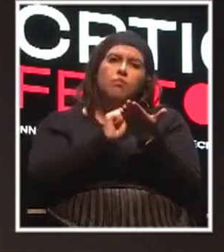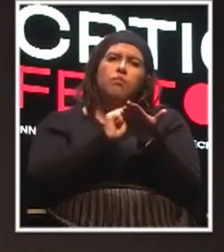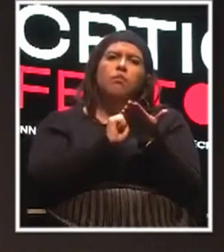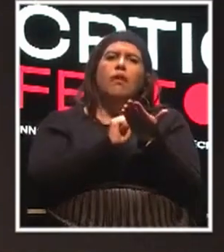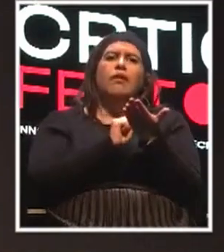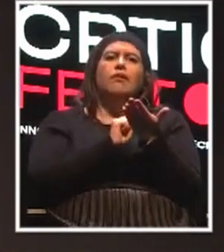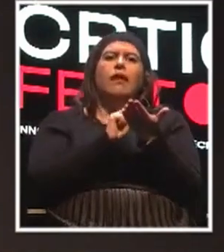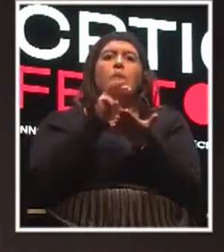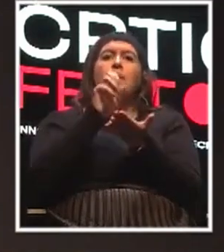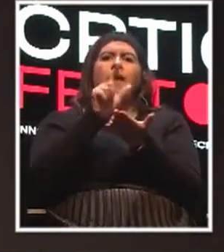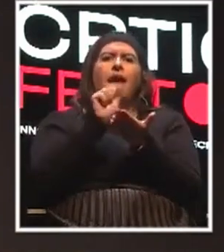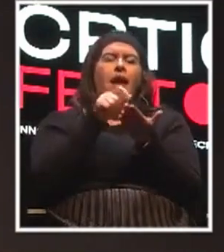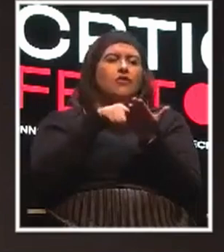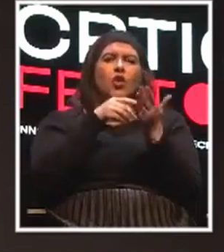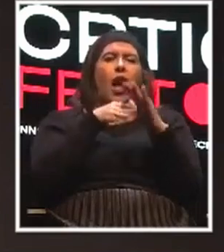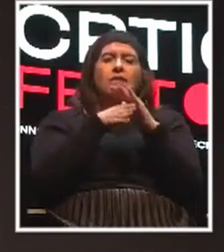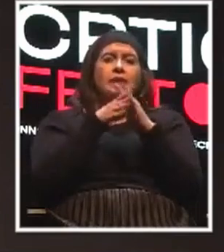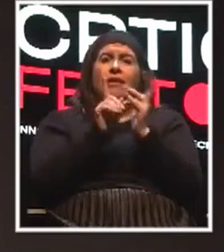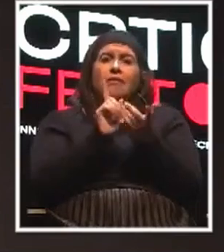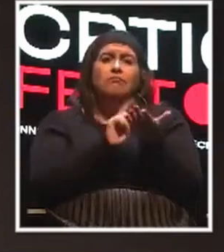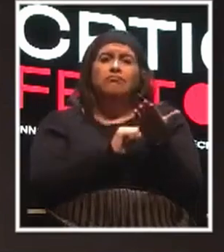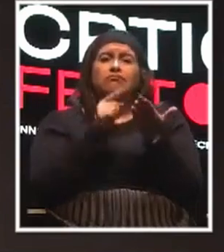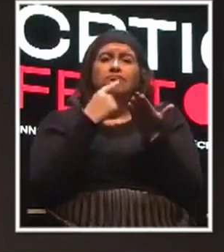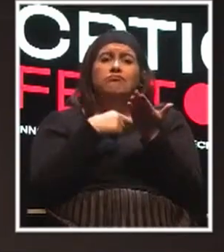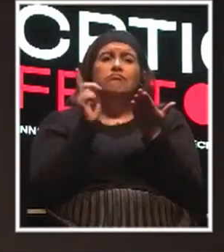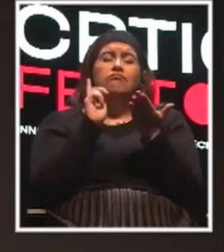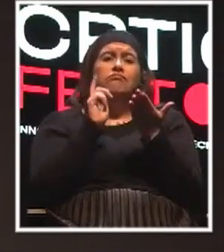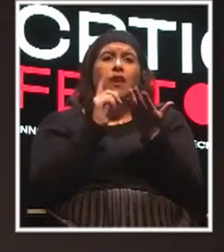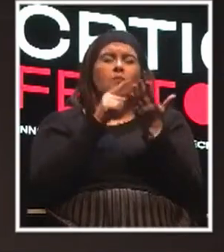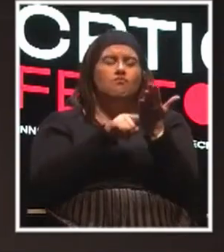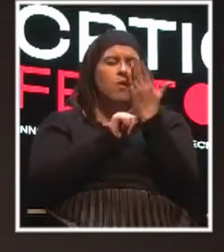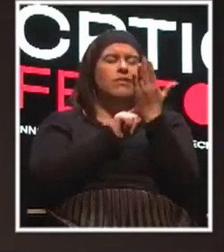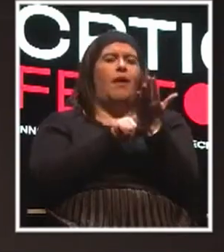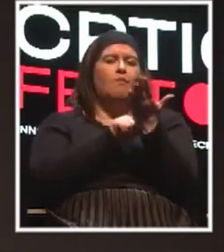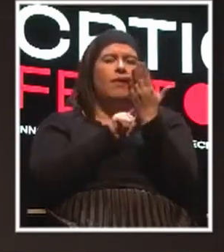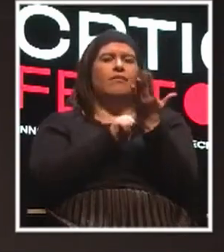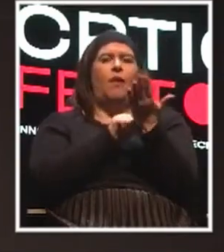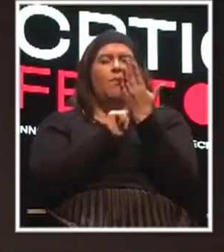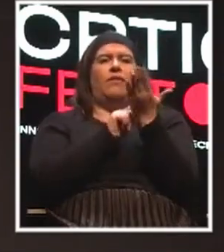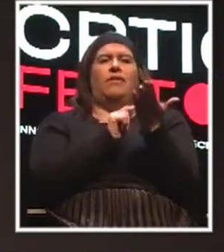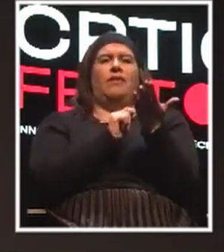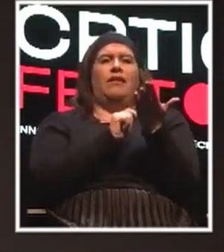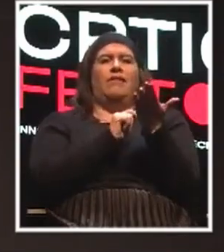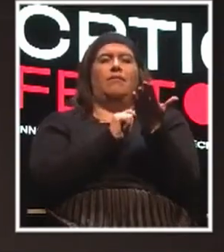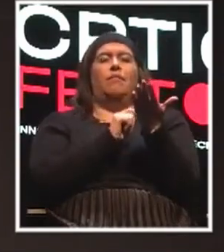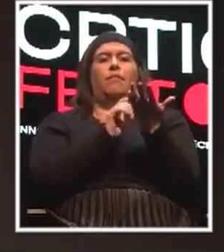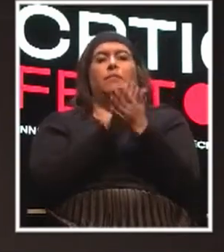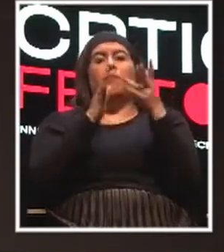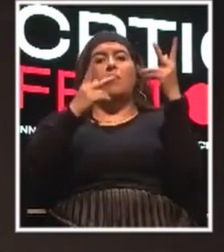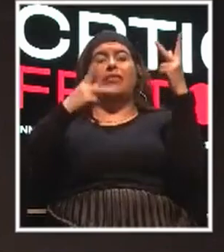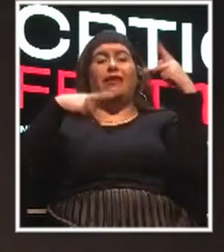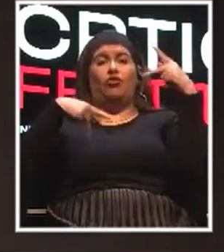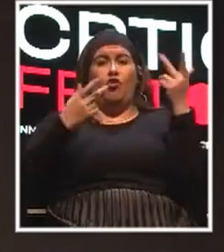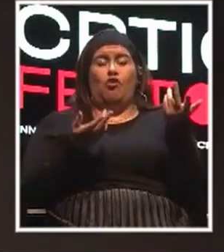access being beamed at your face, or you're seeing it? With TikTok, everybody